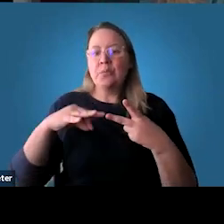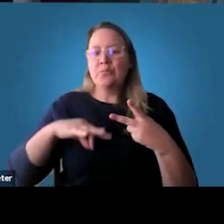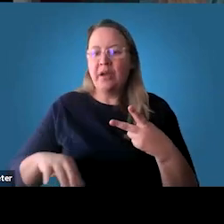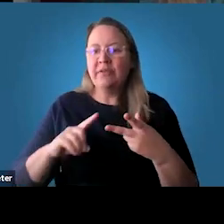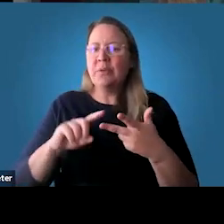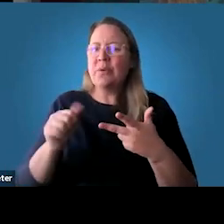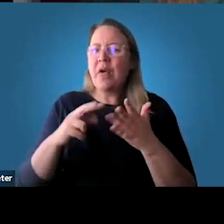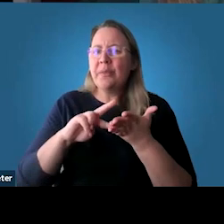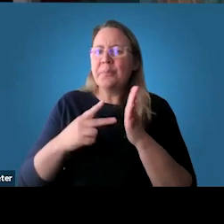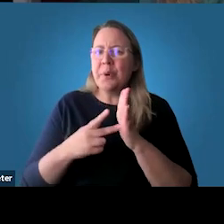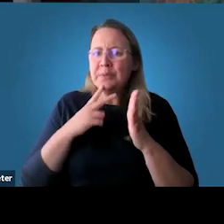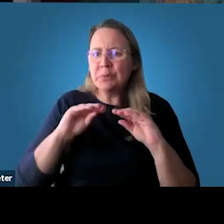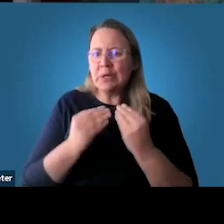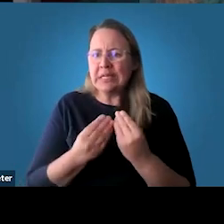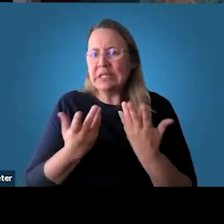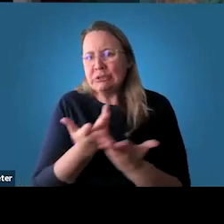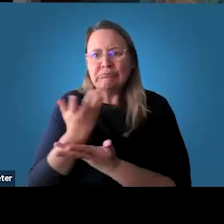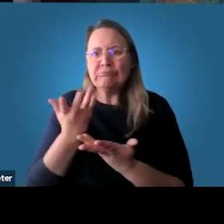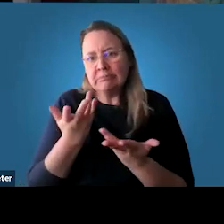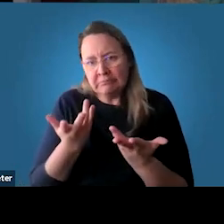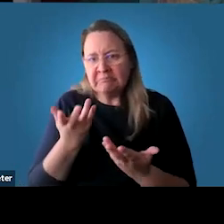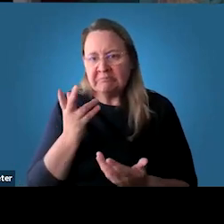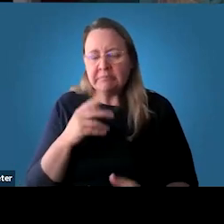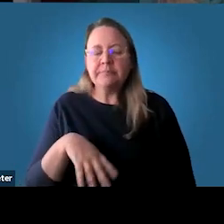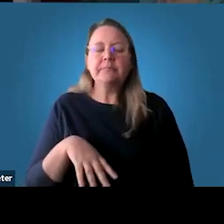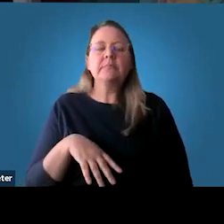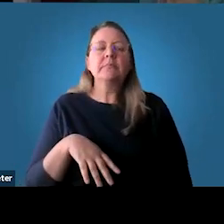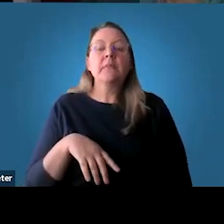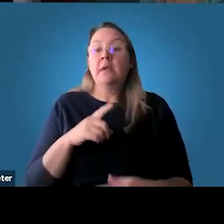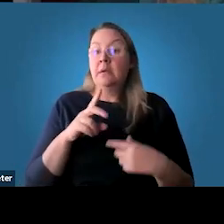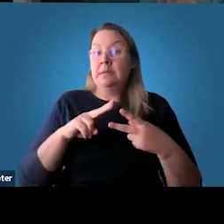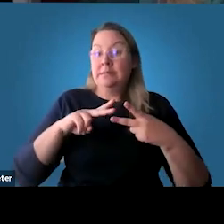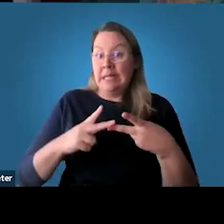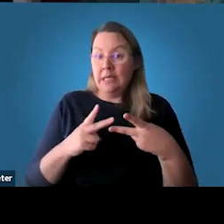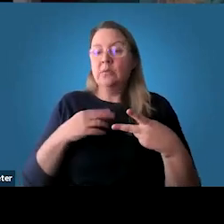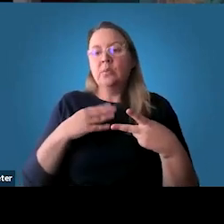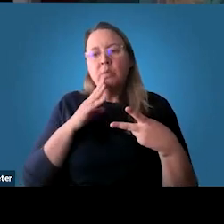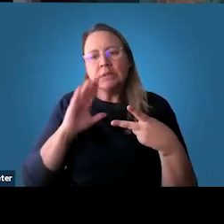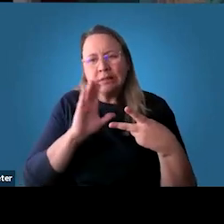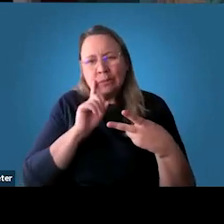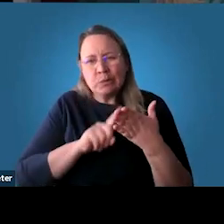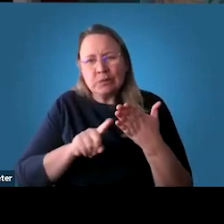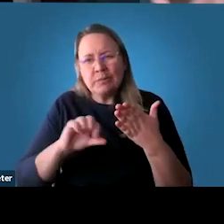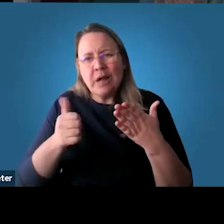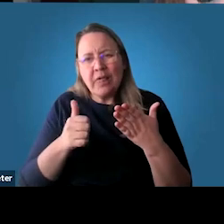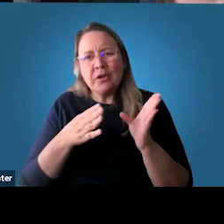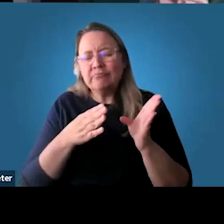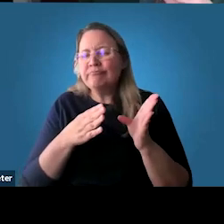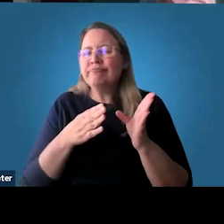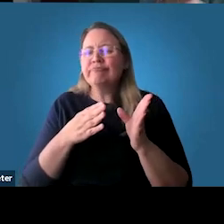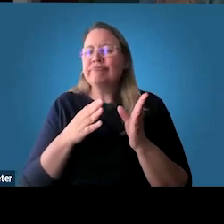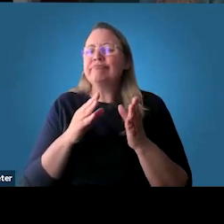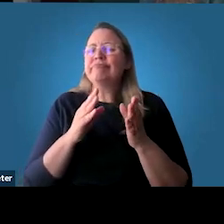of purpose-driven organization. Second, we're going to discuss some broader shifts um, in the